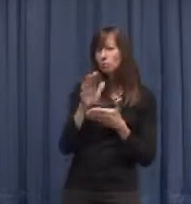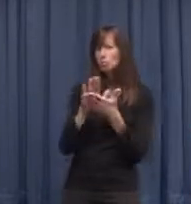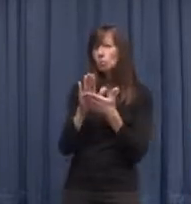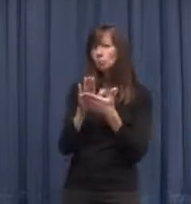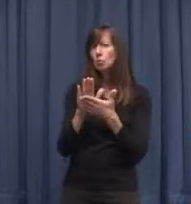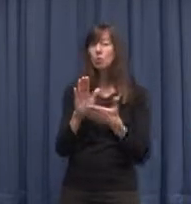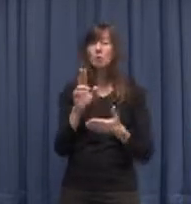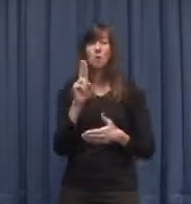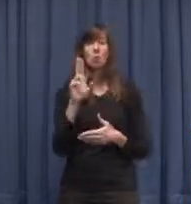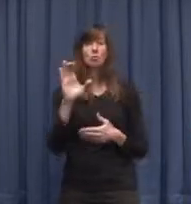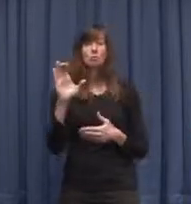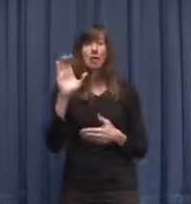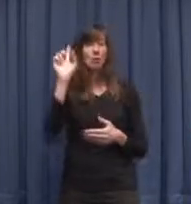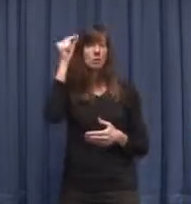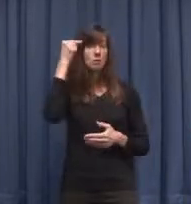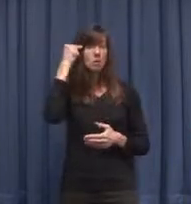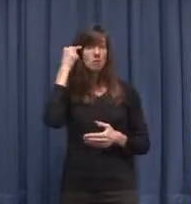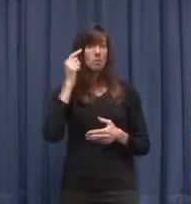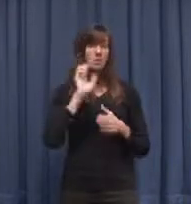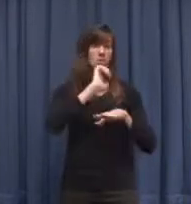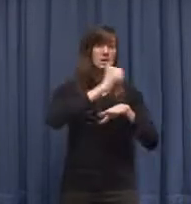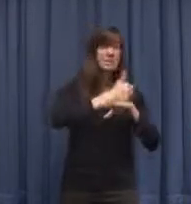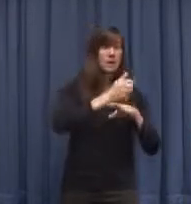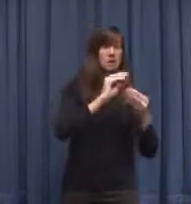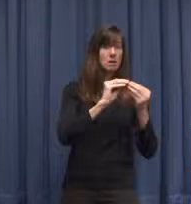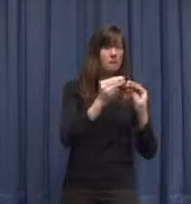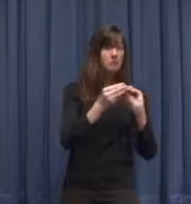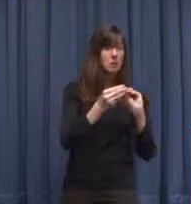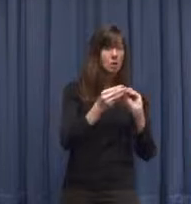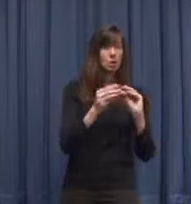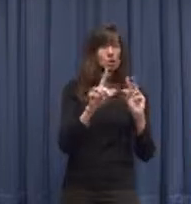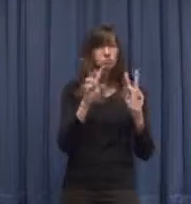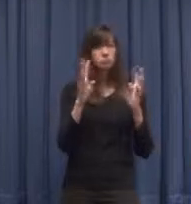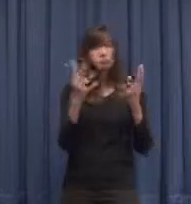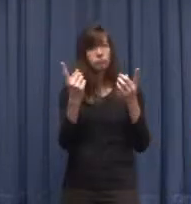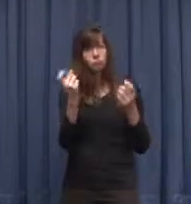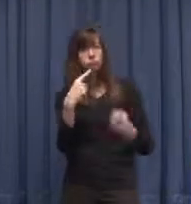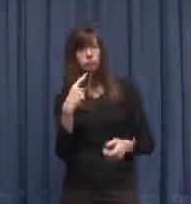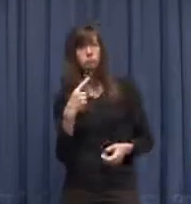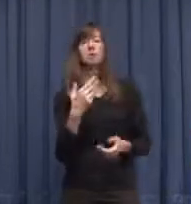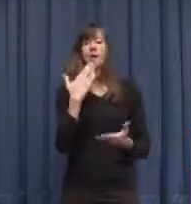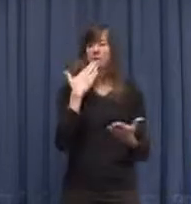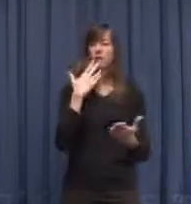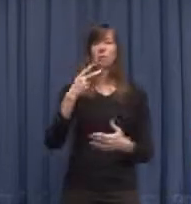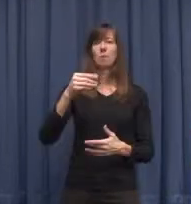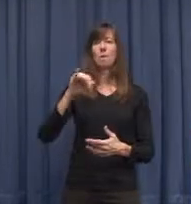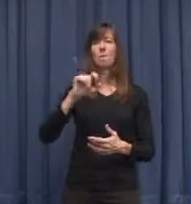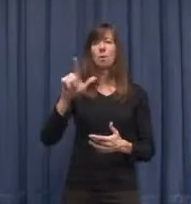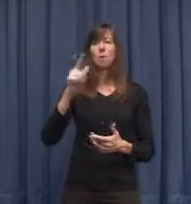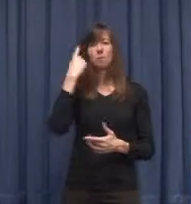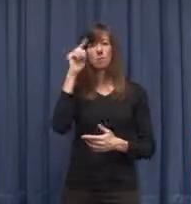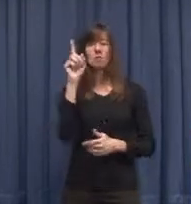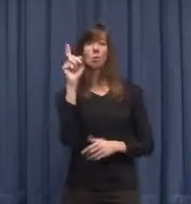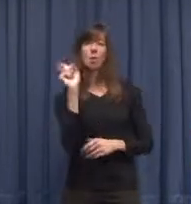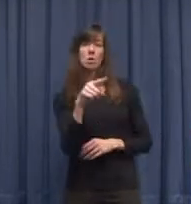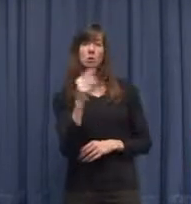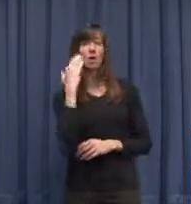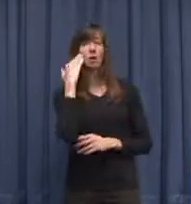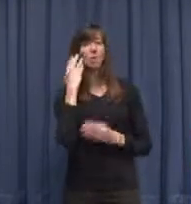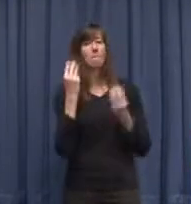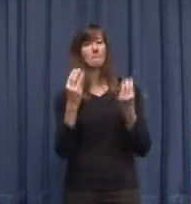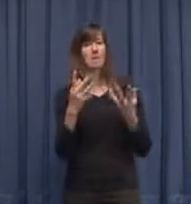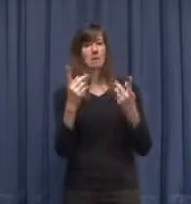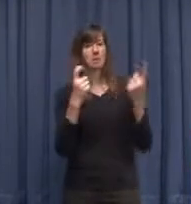a number? Thank you. Thank you, Paul. This is another one that I know we're getting a lot of questions about, which are our schools.